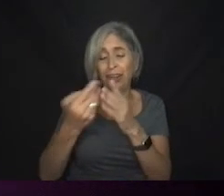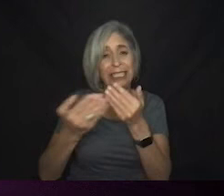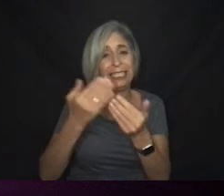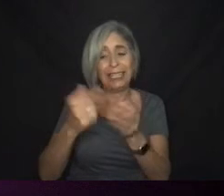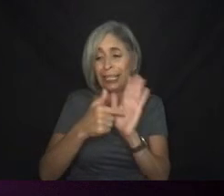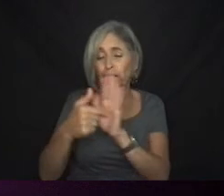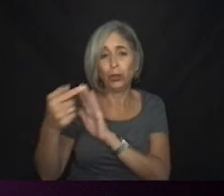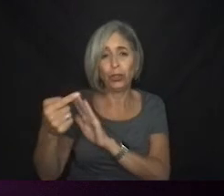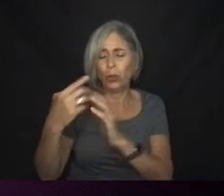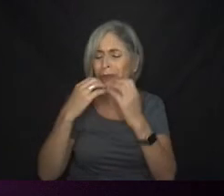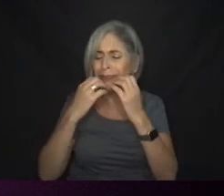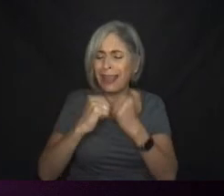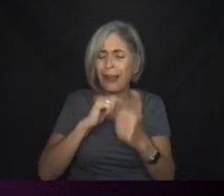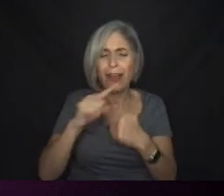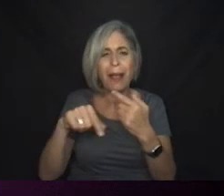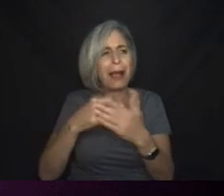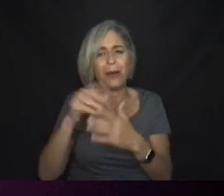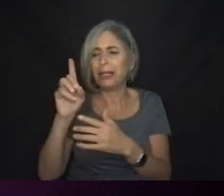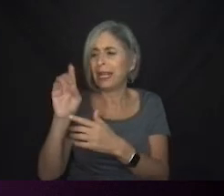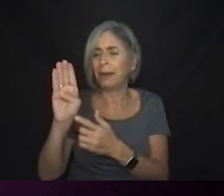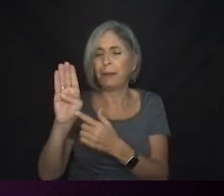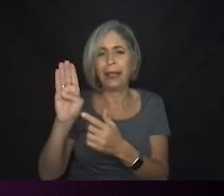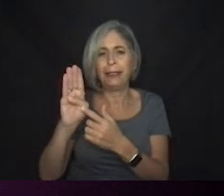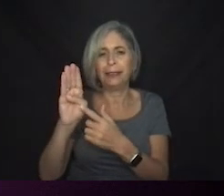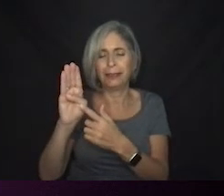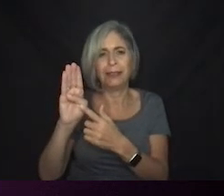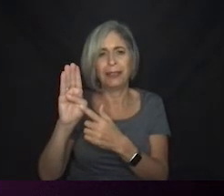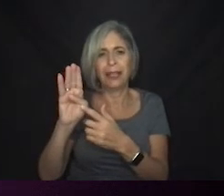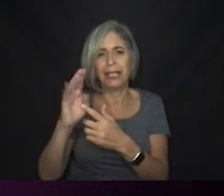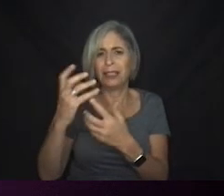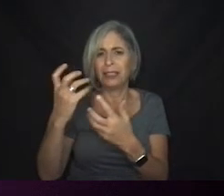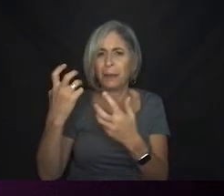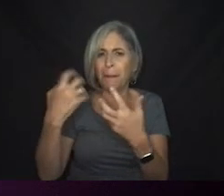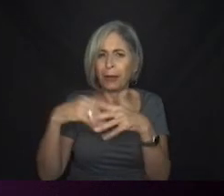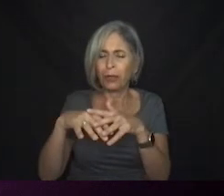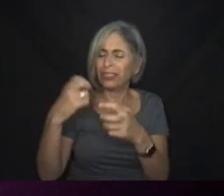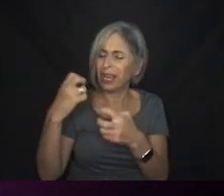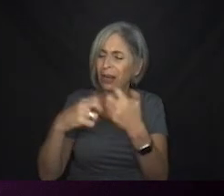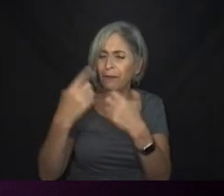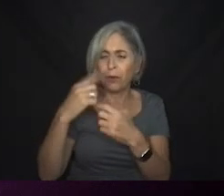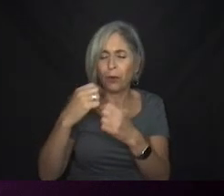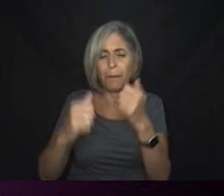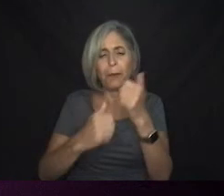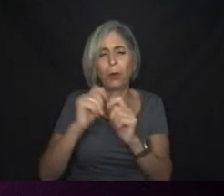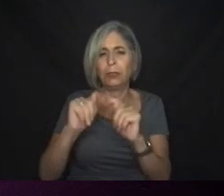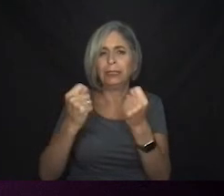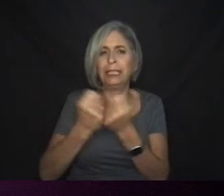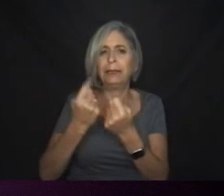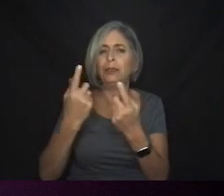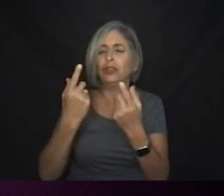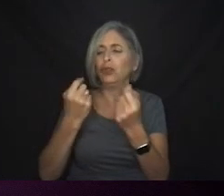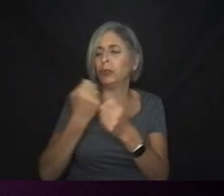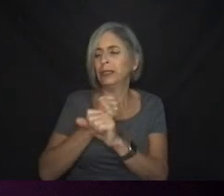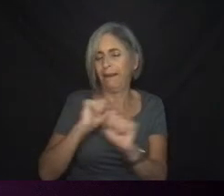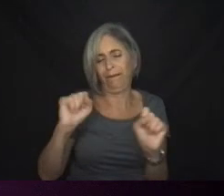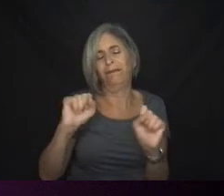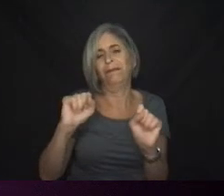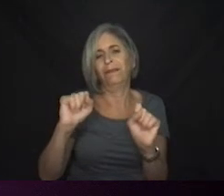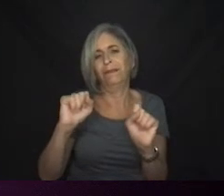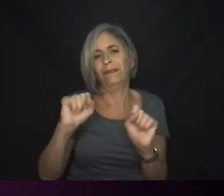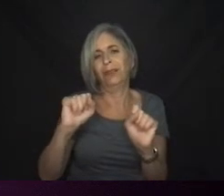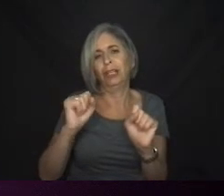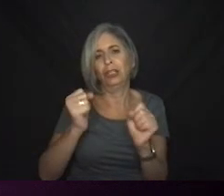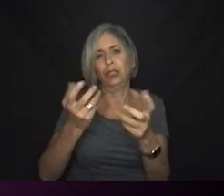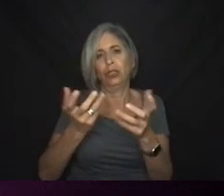but we care about, like, database migrations are the hardest thing for most teams, to do them in a safe way. You don't want to, like,